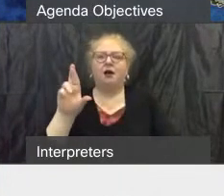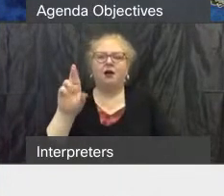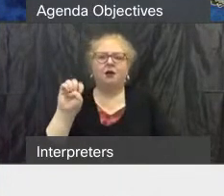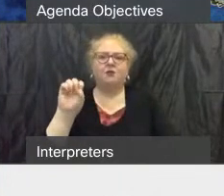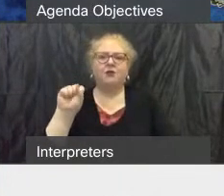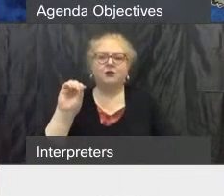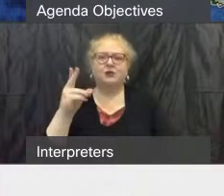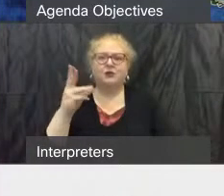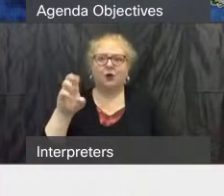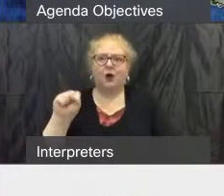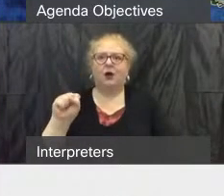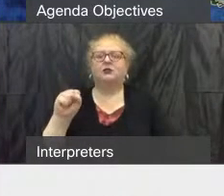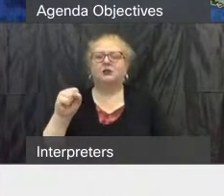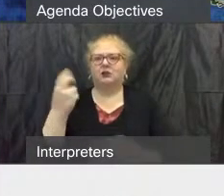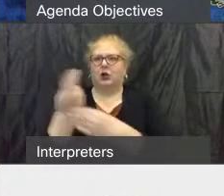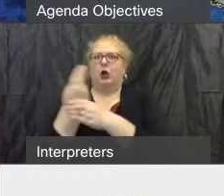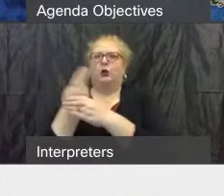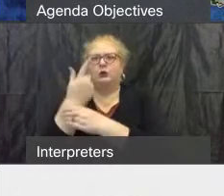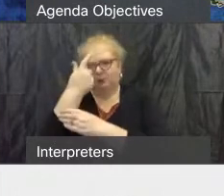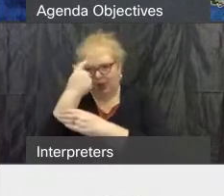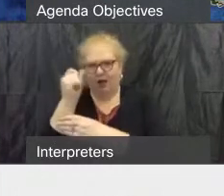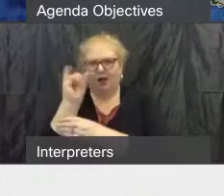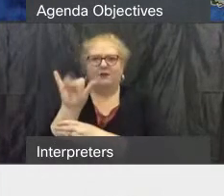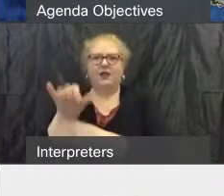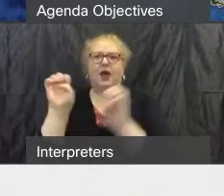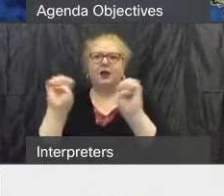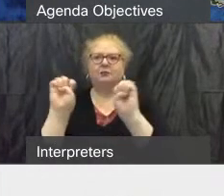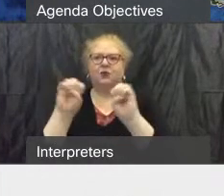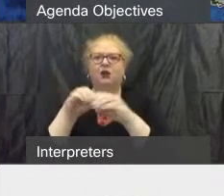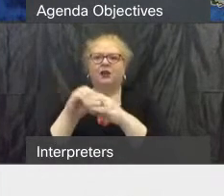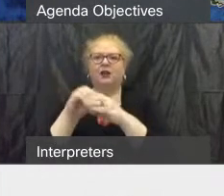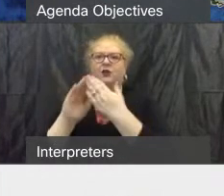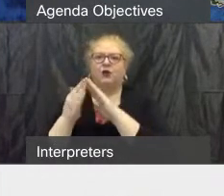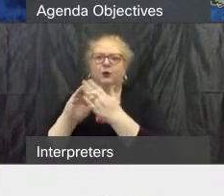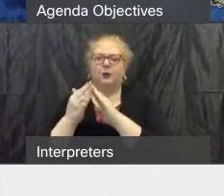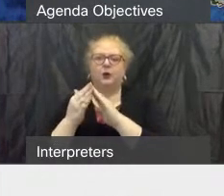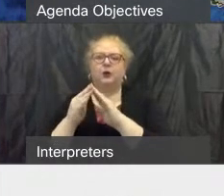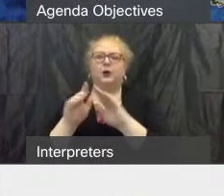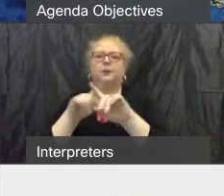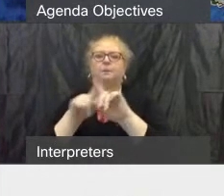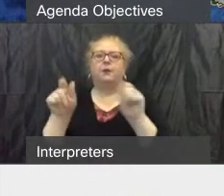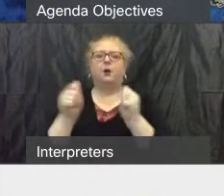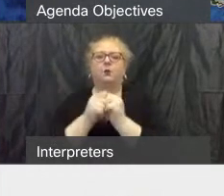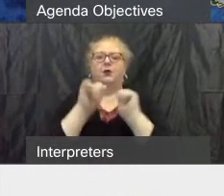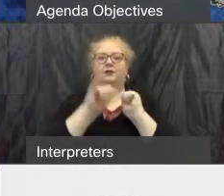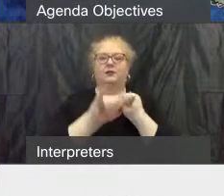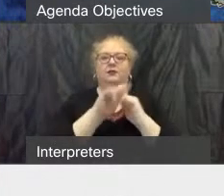are concerned in a community. Then you would have the ability, through this type of agreement,